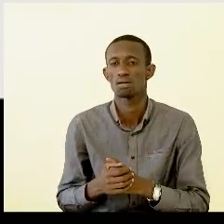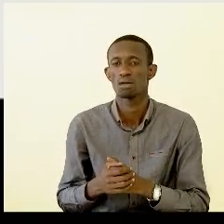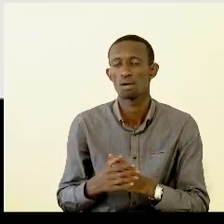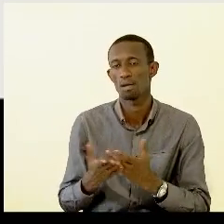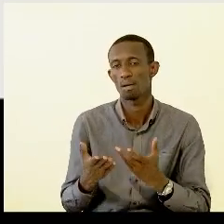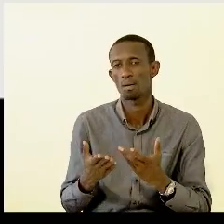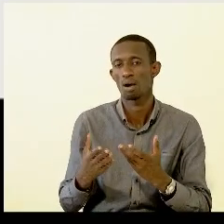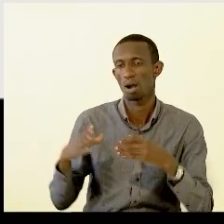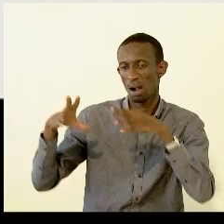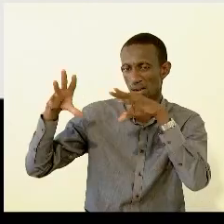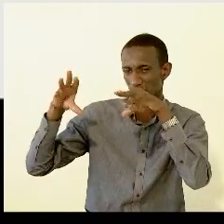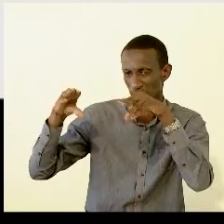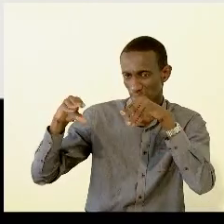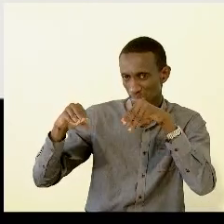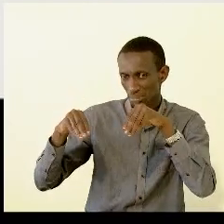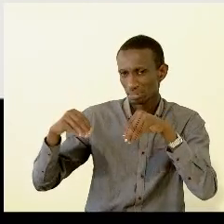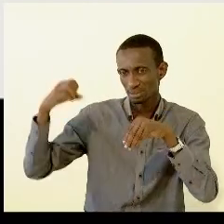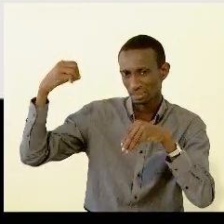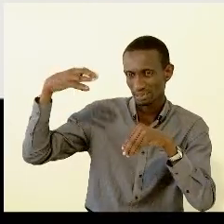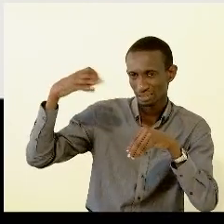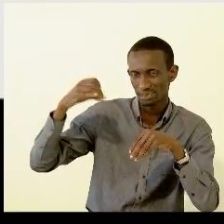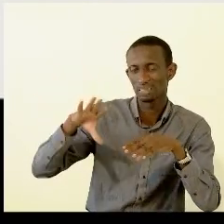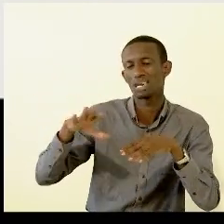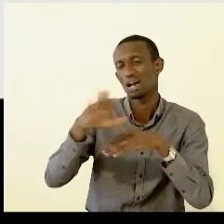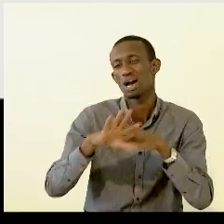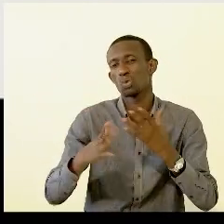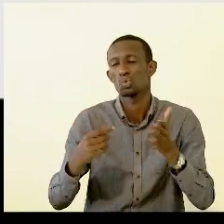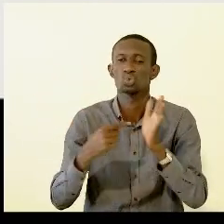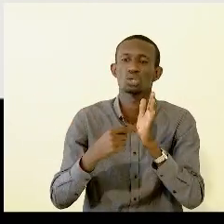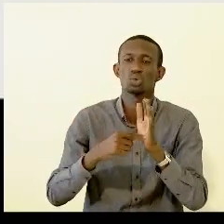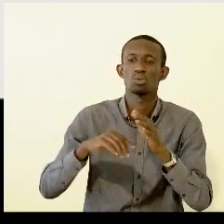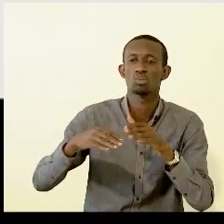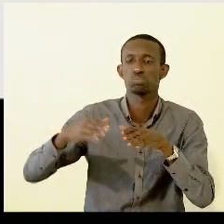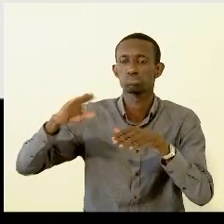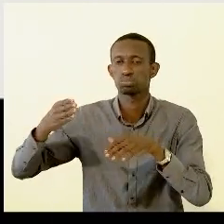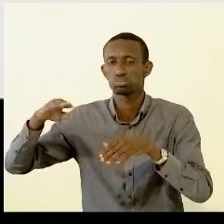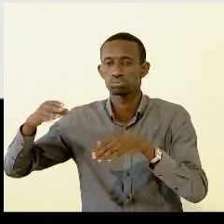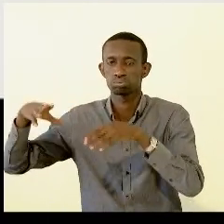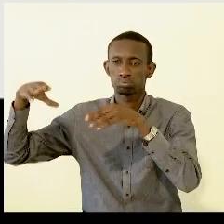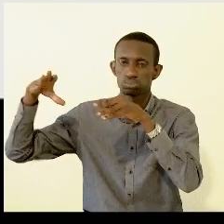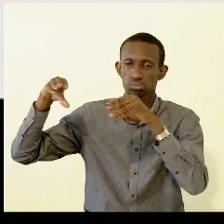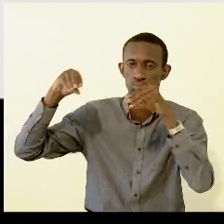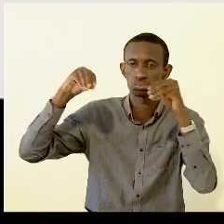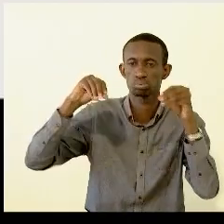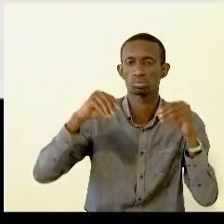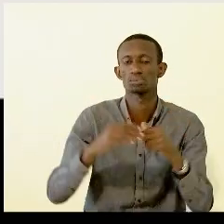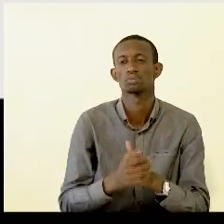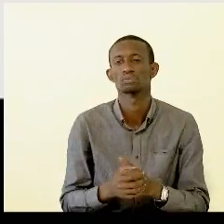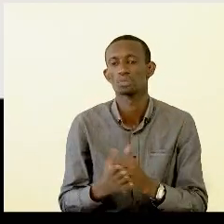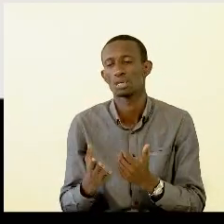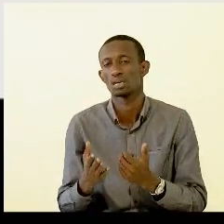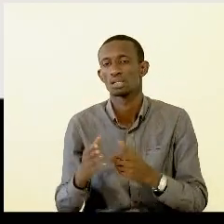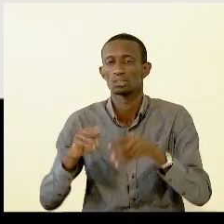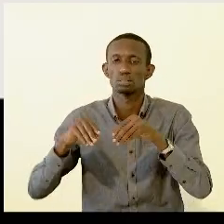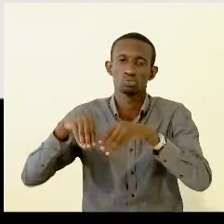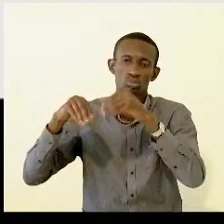areas or in dry areas like deserts. You will find that some leaves are modified into spines